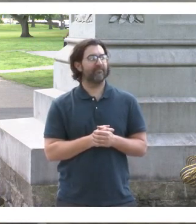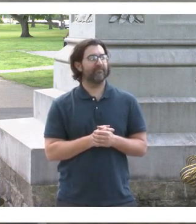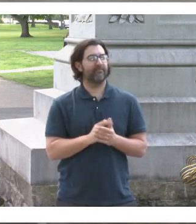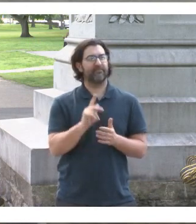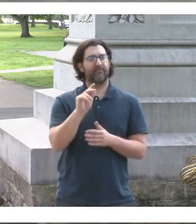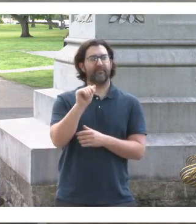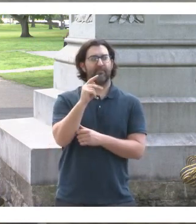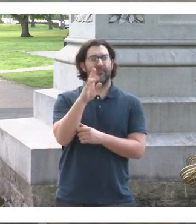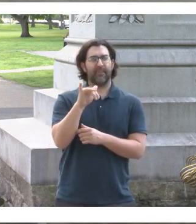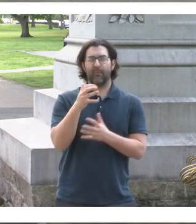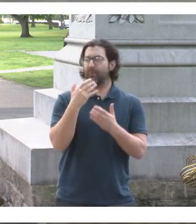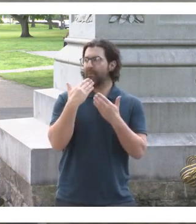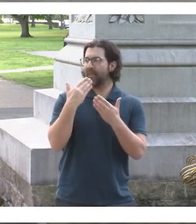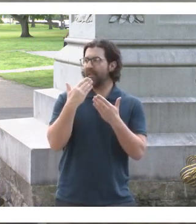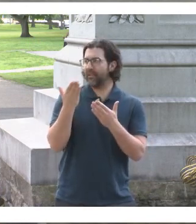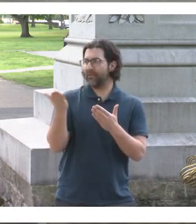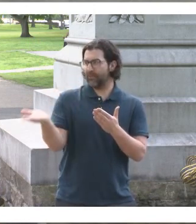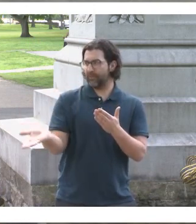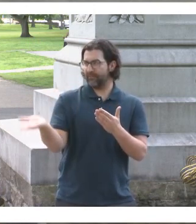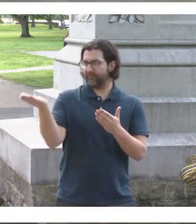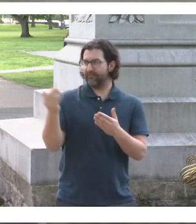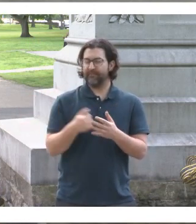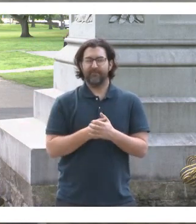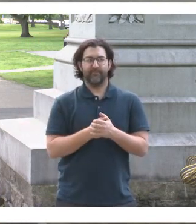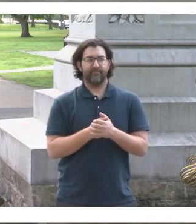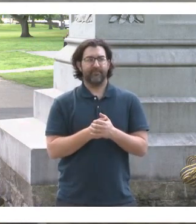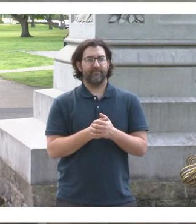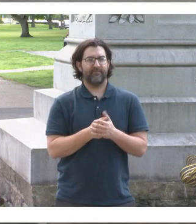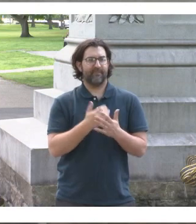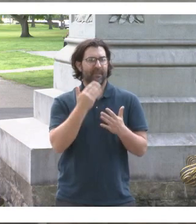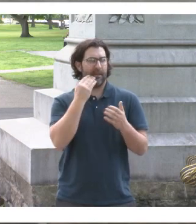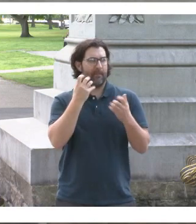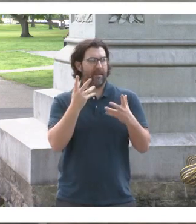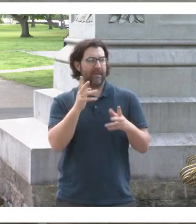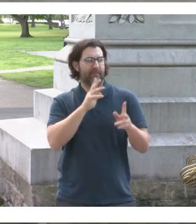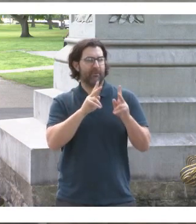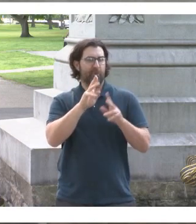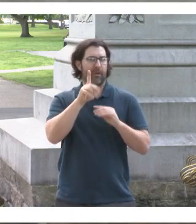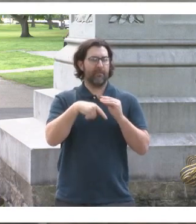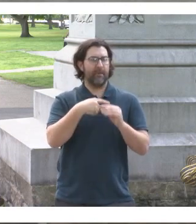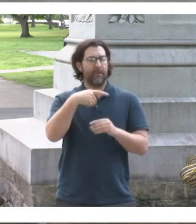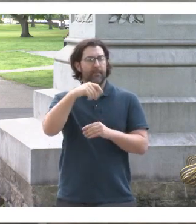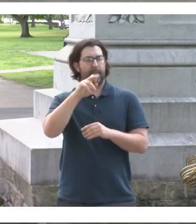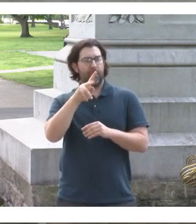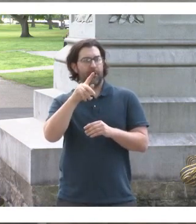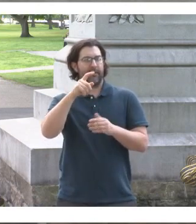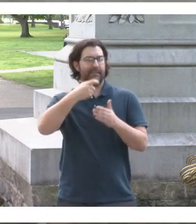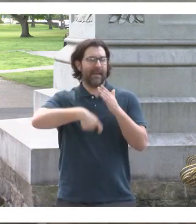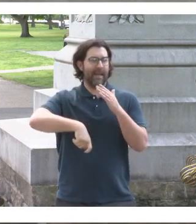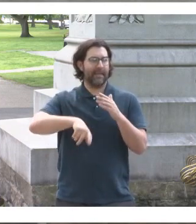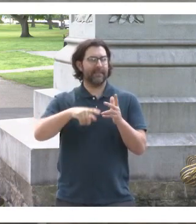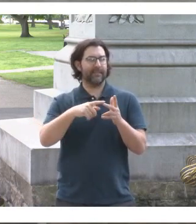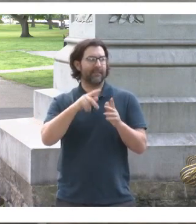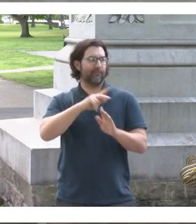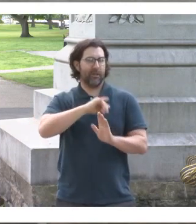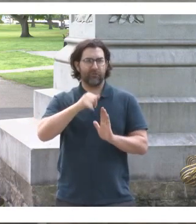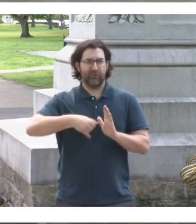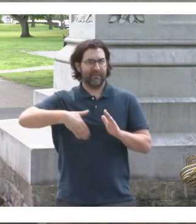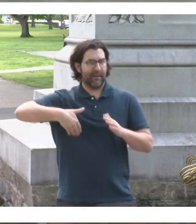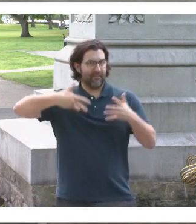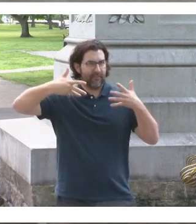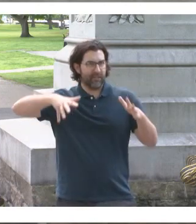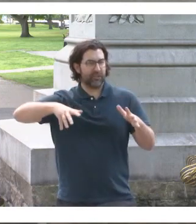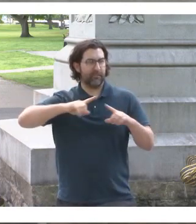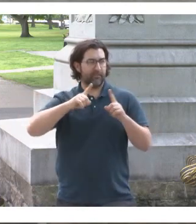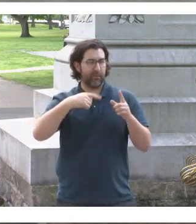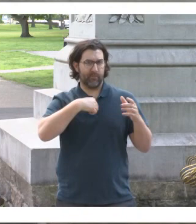Kathy, I want to thank you. I want to thank you. I know a lot of them talked about the park tax and the fact that a project hadn't got done. But when